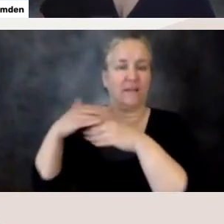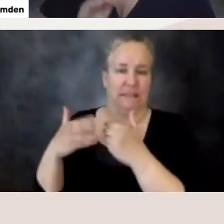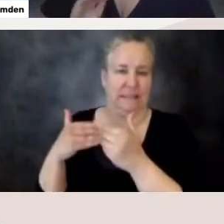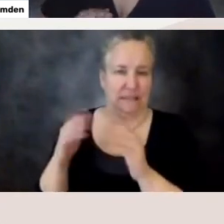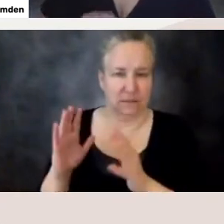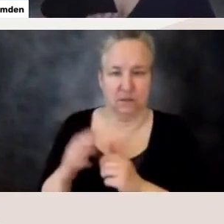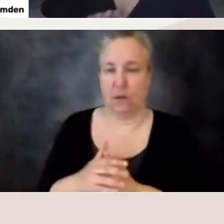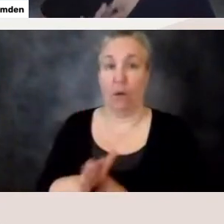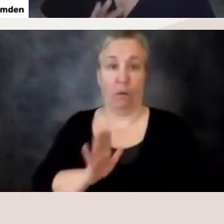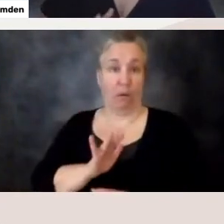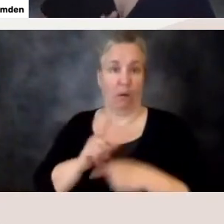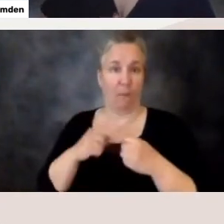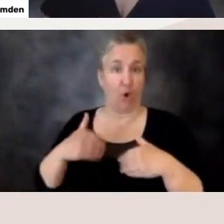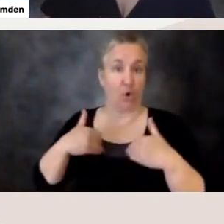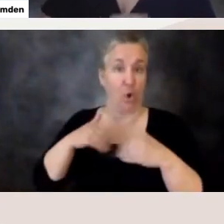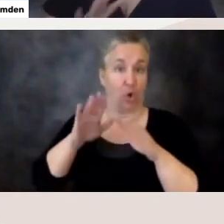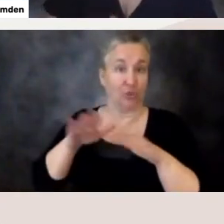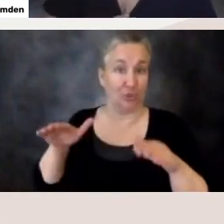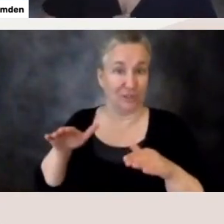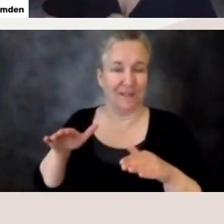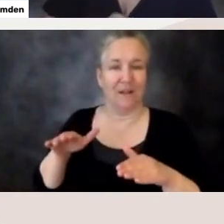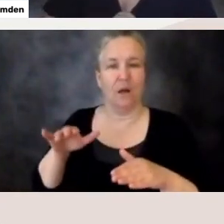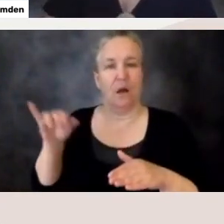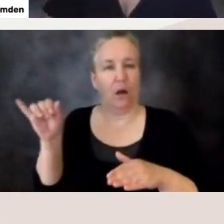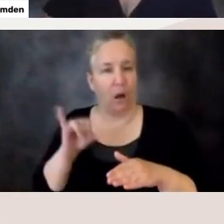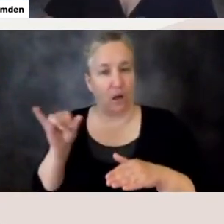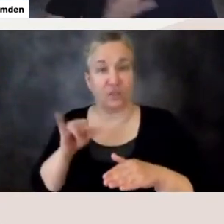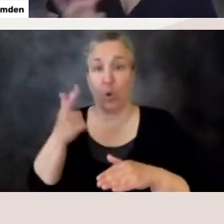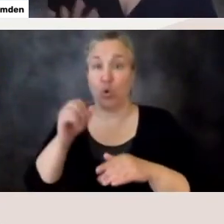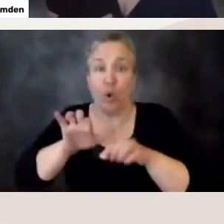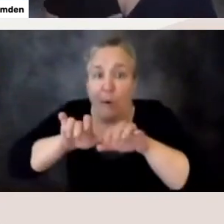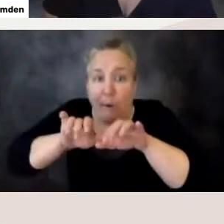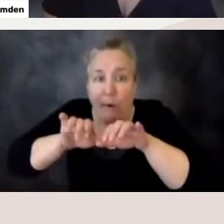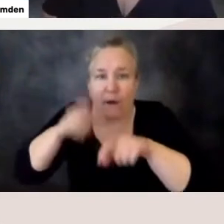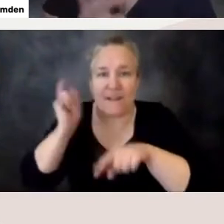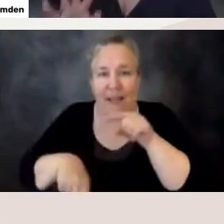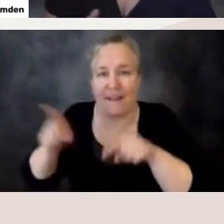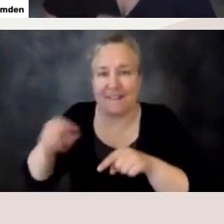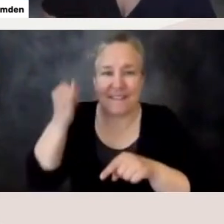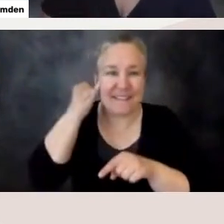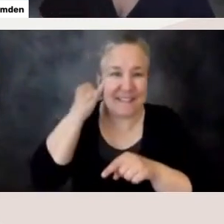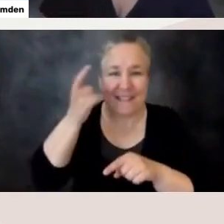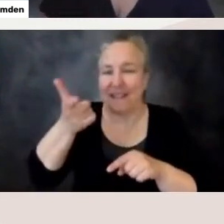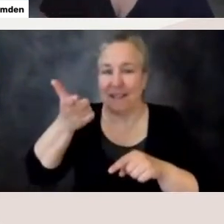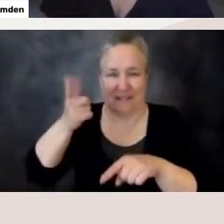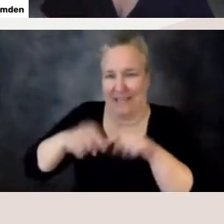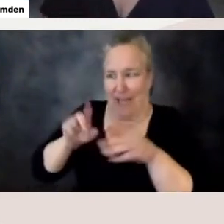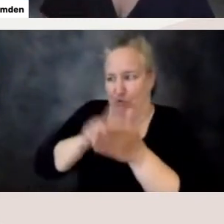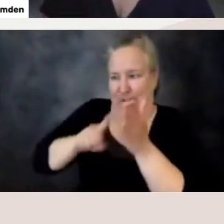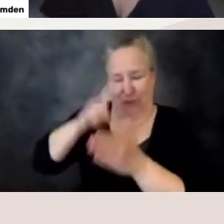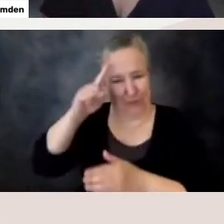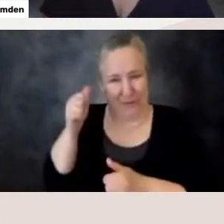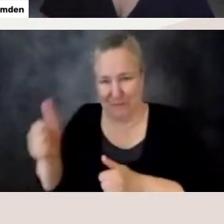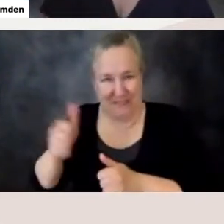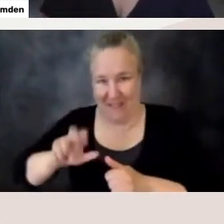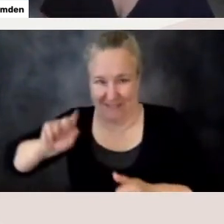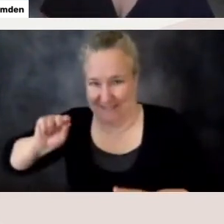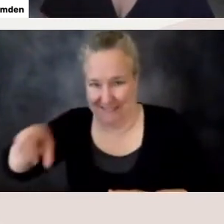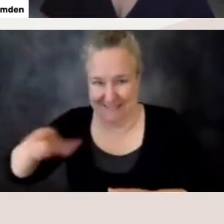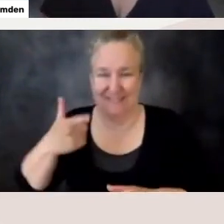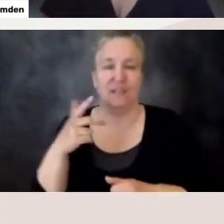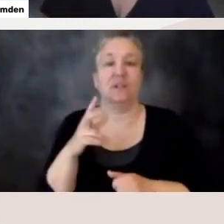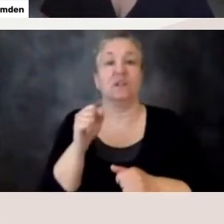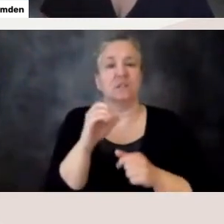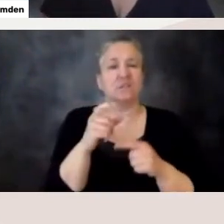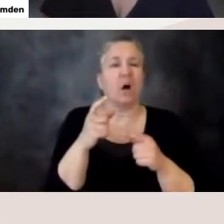beauty about young children at that age is they also can't get on Google. They don't know how to research for themselves. So when